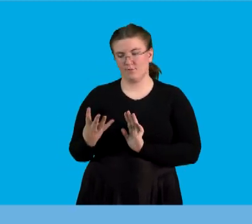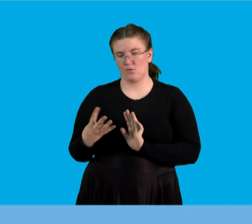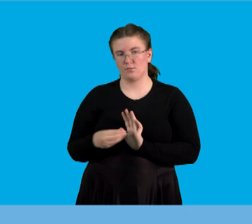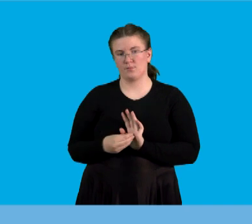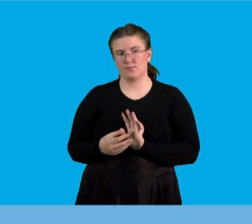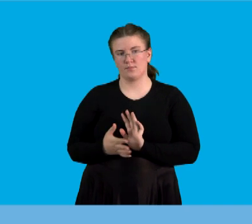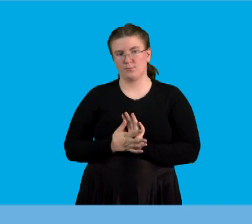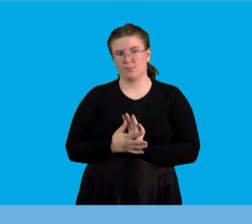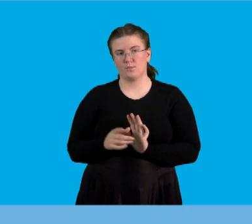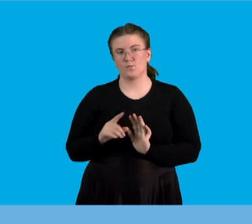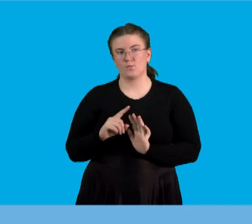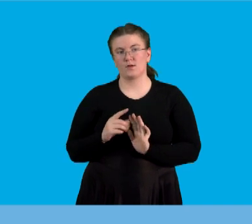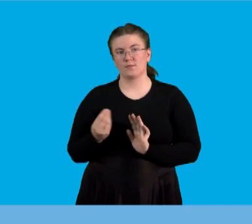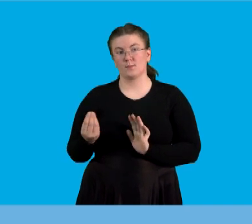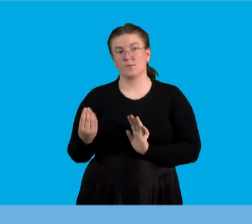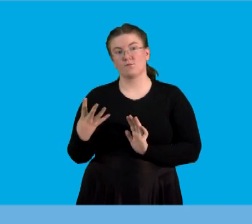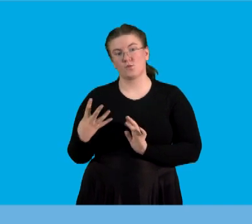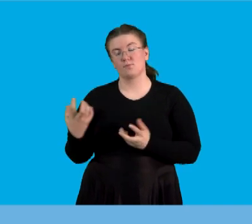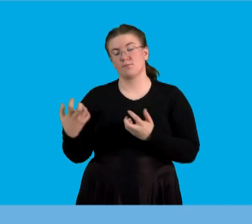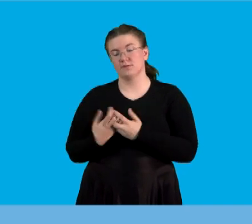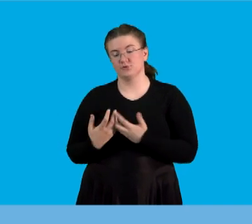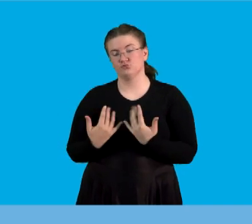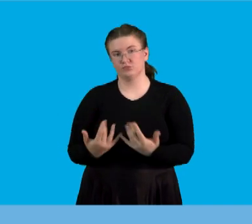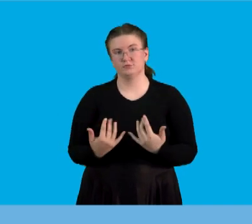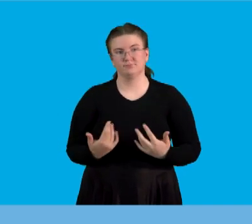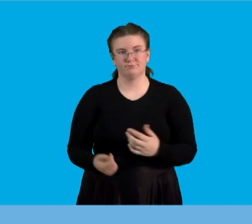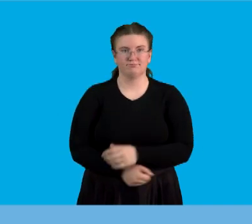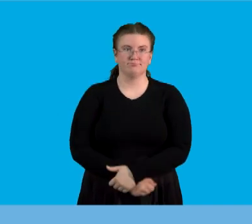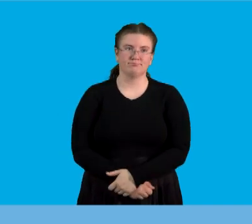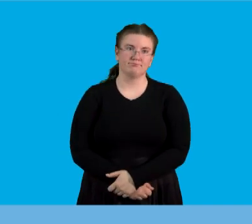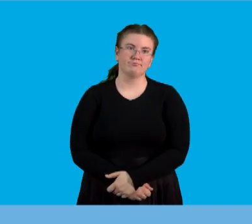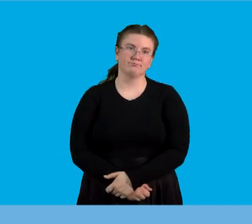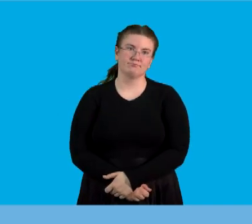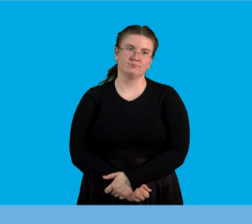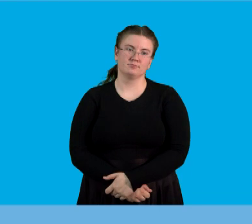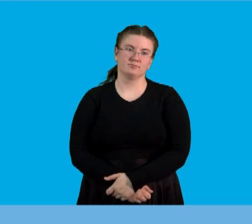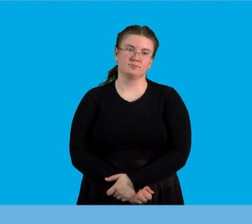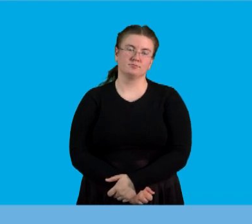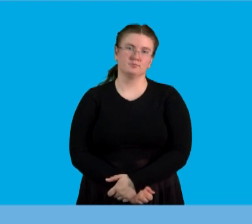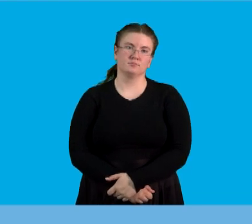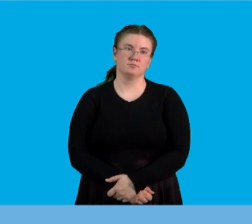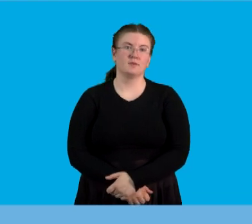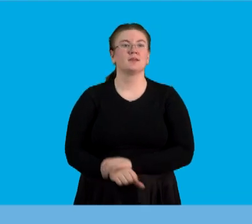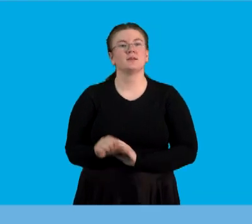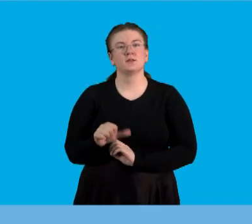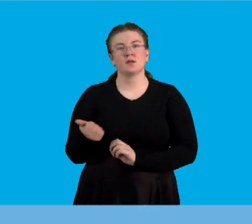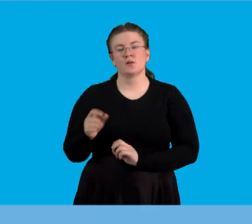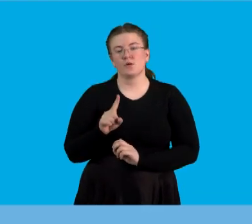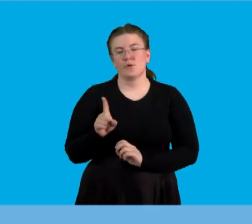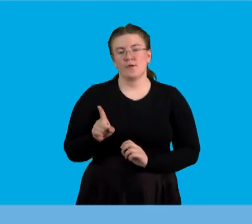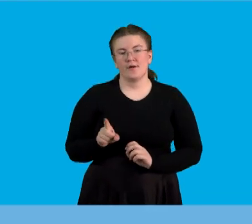4. So number 4 corresponds with the color of grass, and that is going to be green.